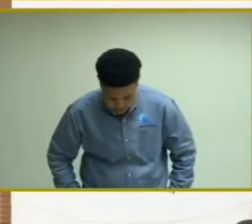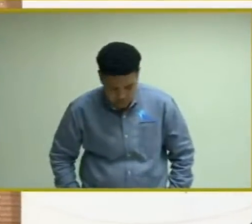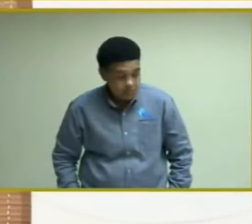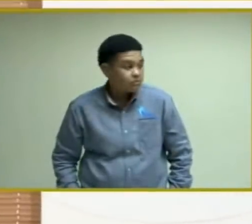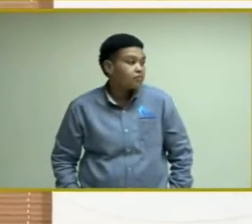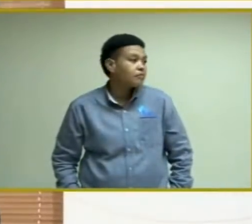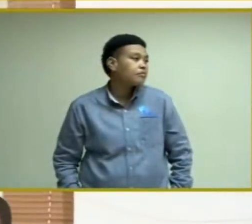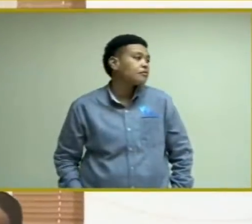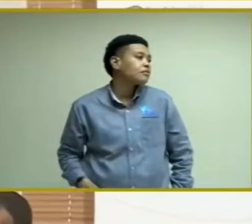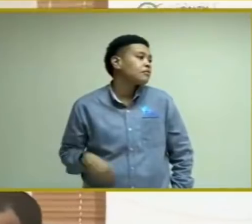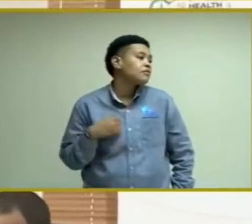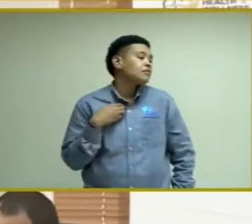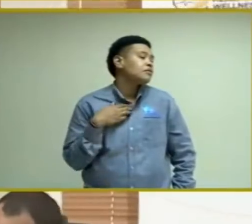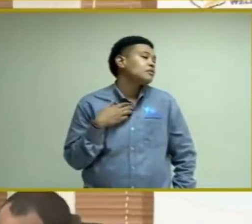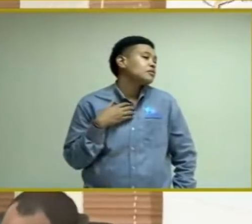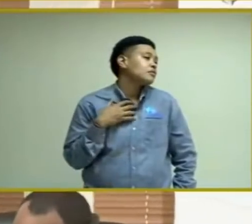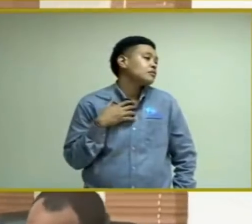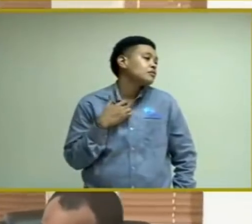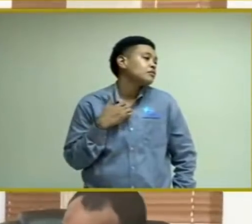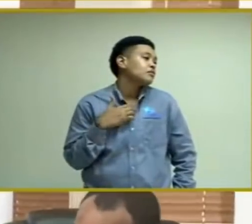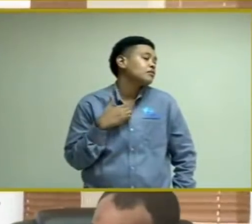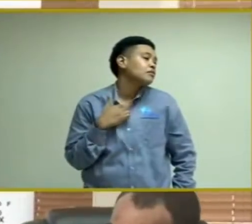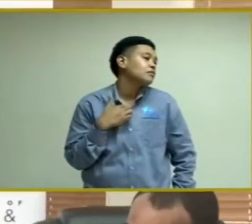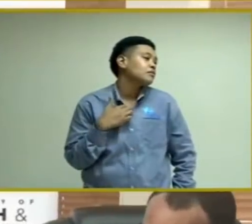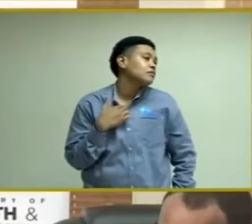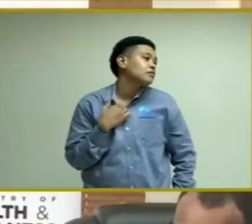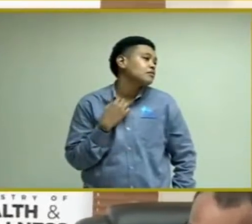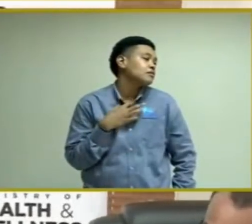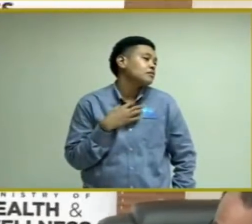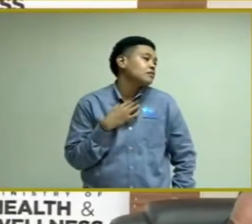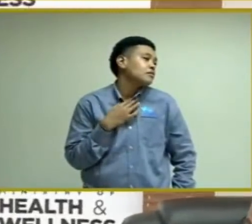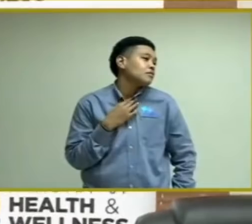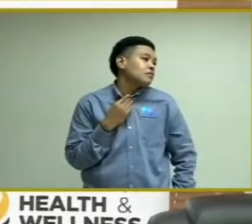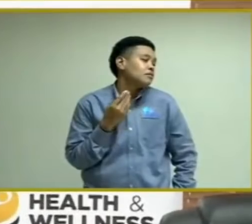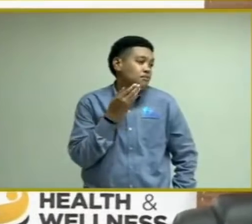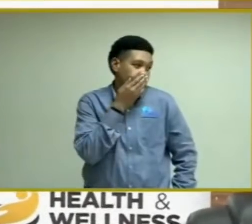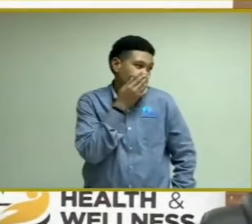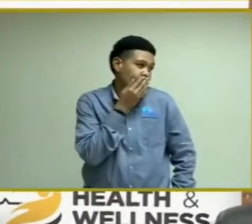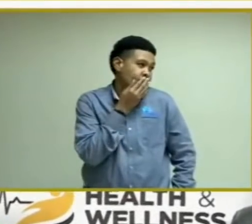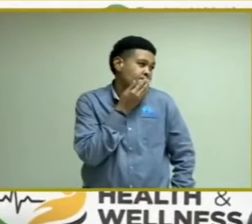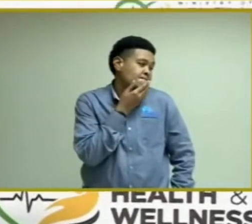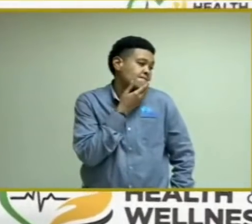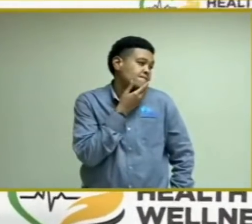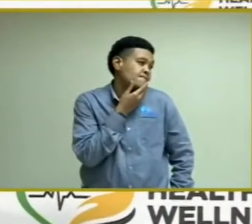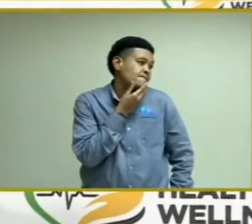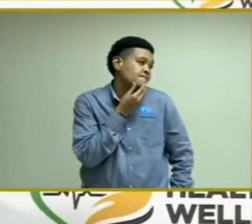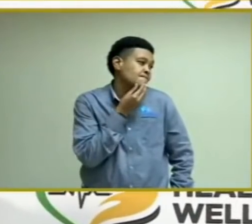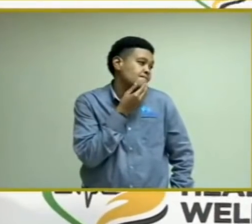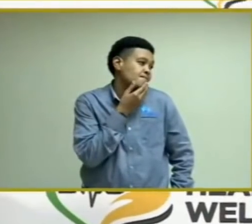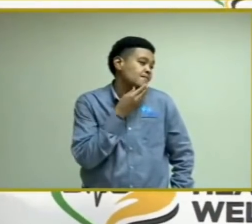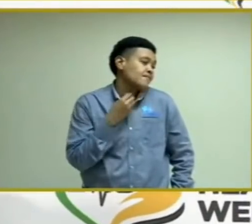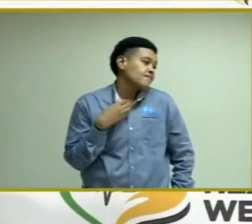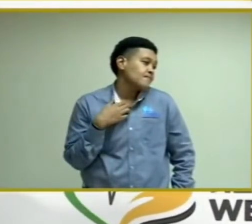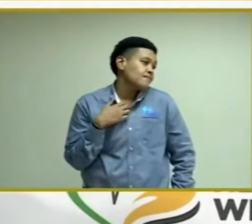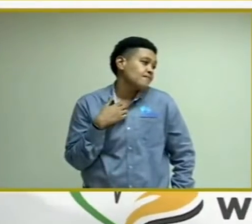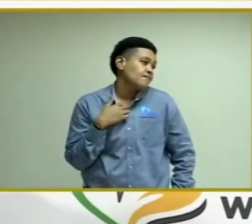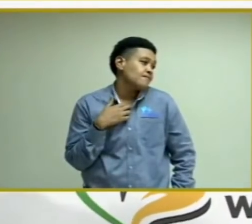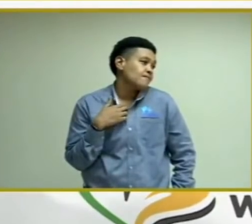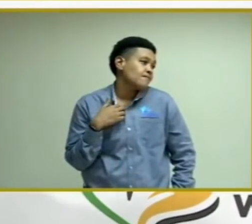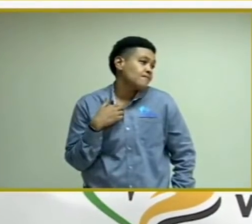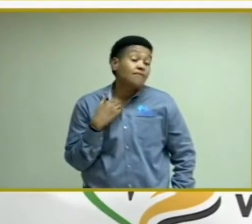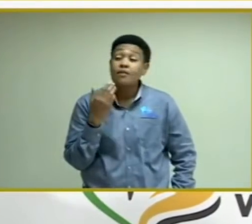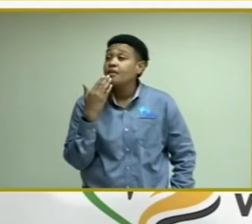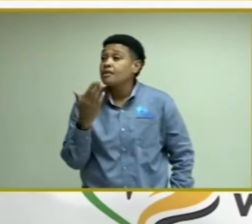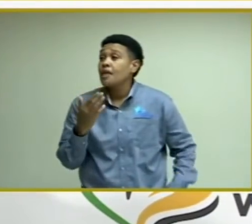outstanding payments. So, thank you very much, Minister. I am not aware of that issue. I